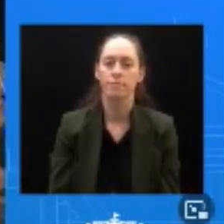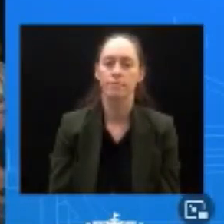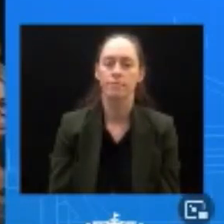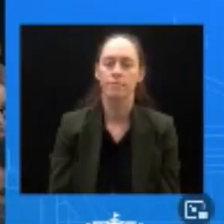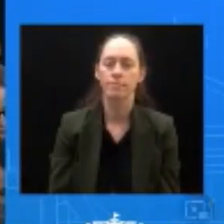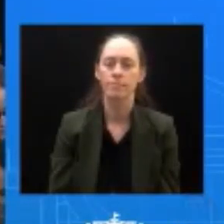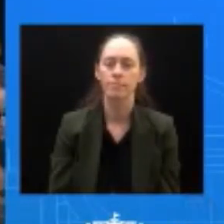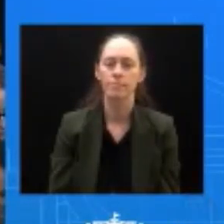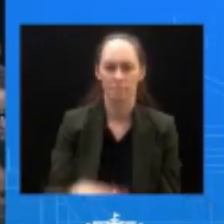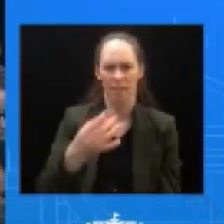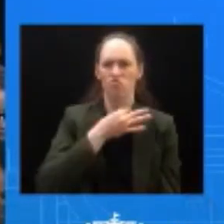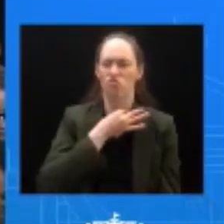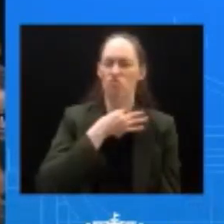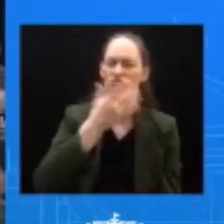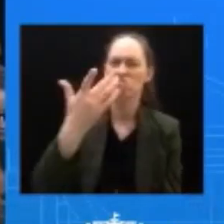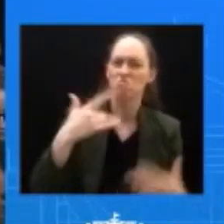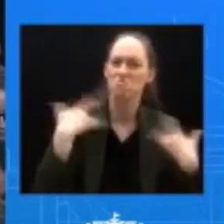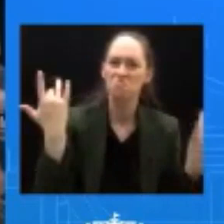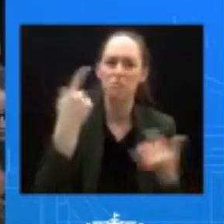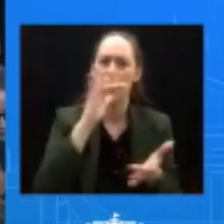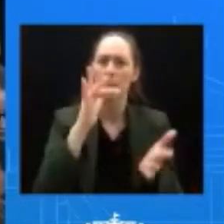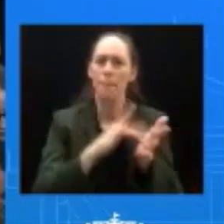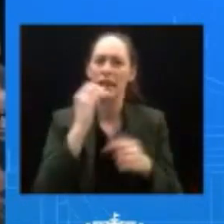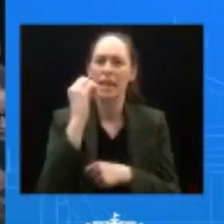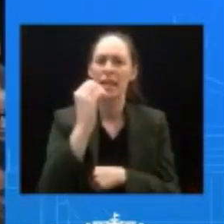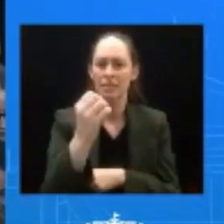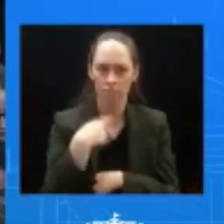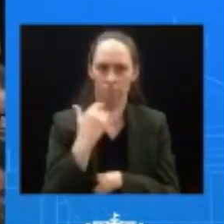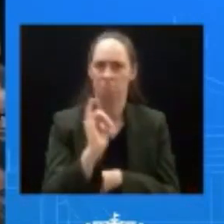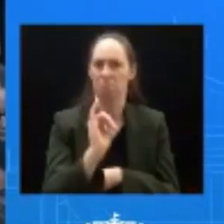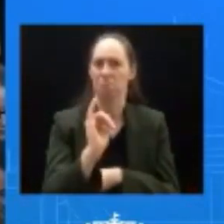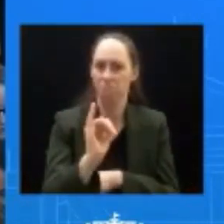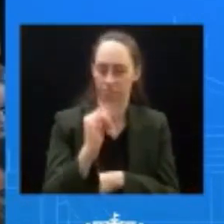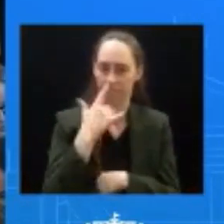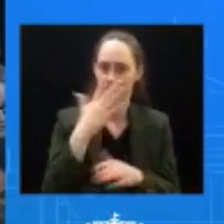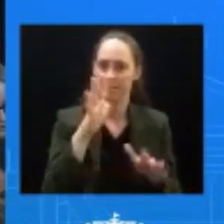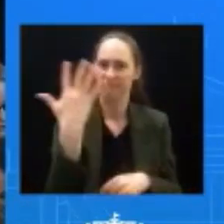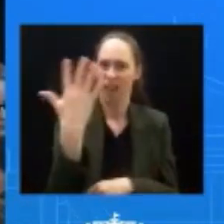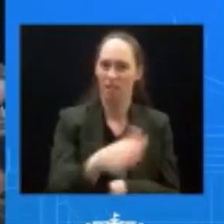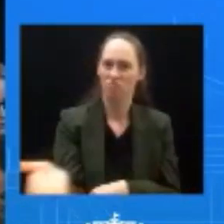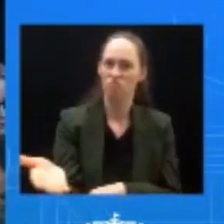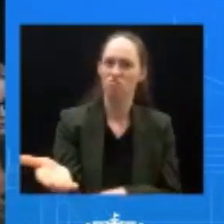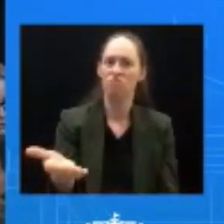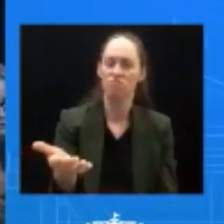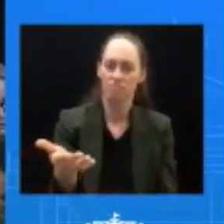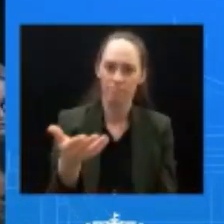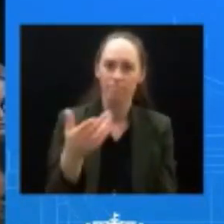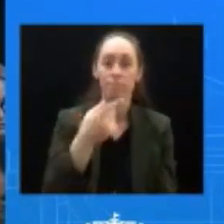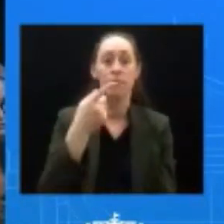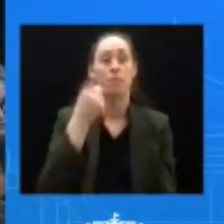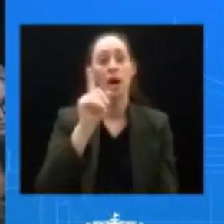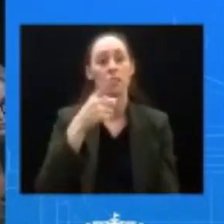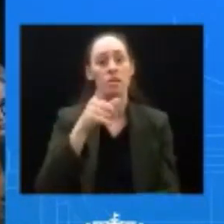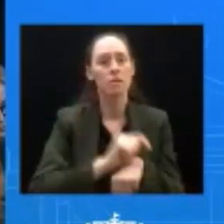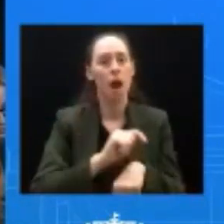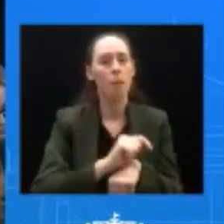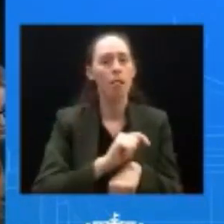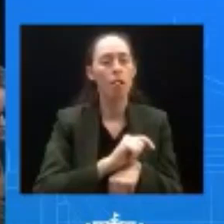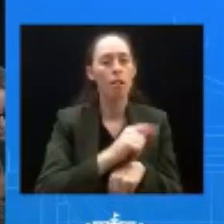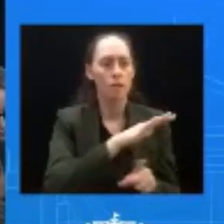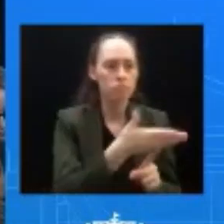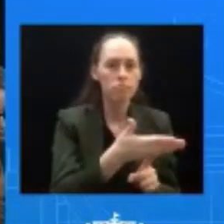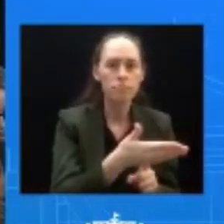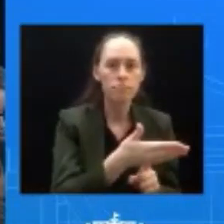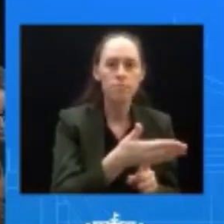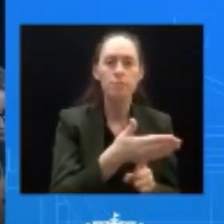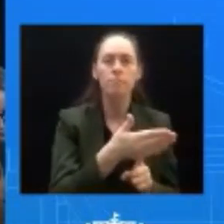yesterday. We're hearing that five people were killed in the synagogue in Jerusalem today. I know that the Secretary of State Blinken is in the area.